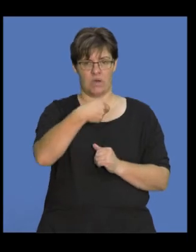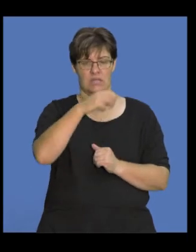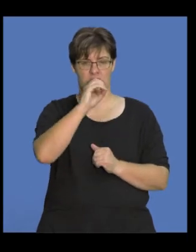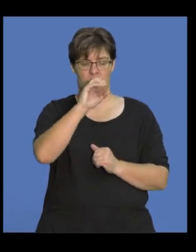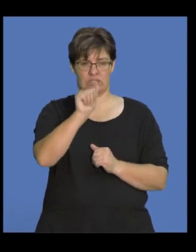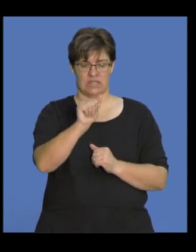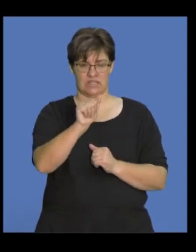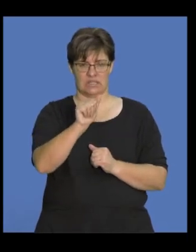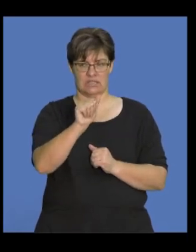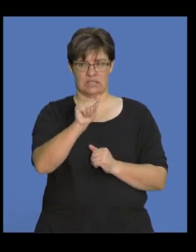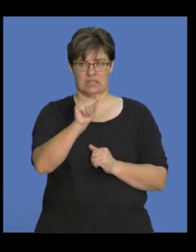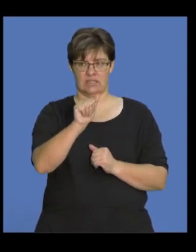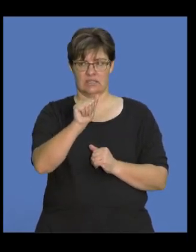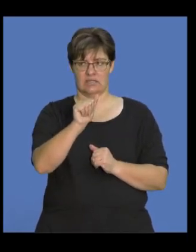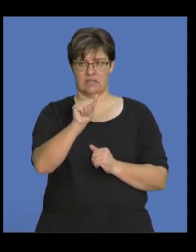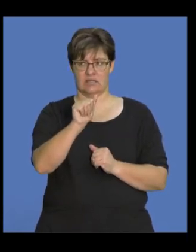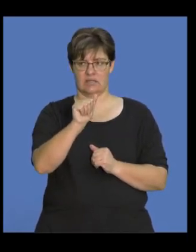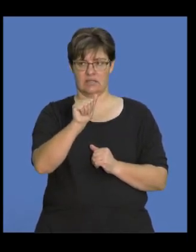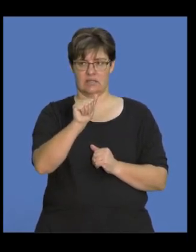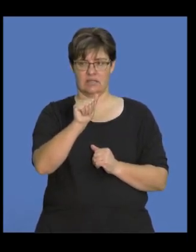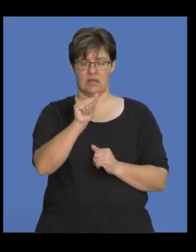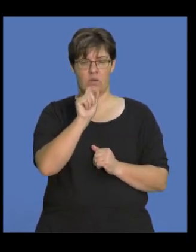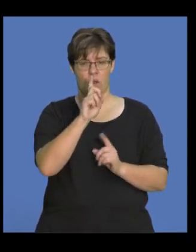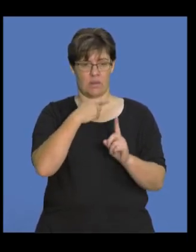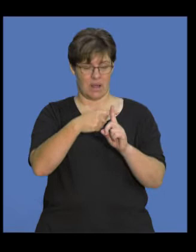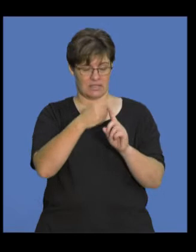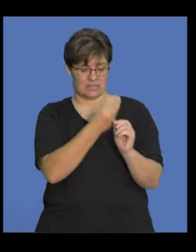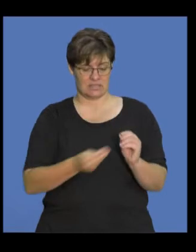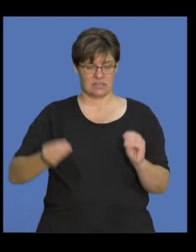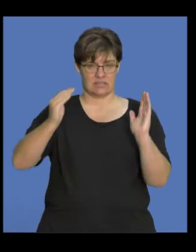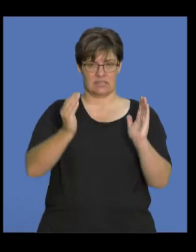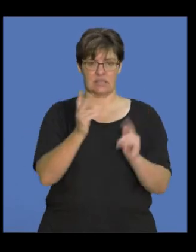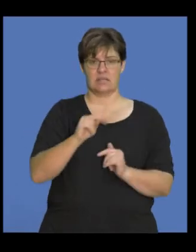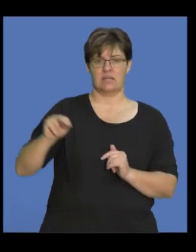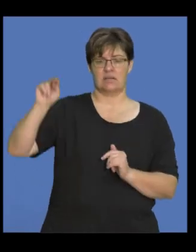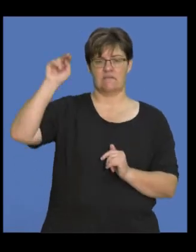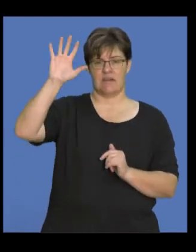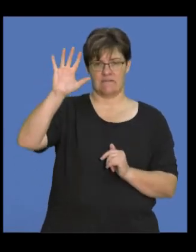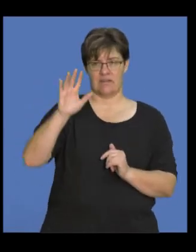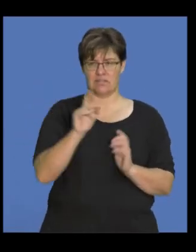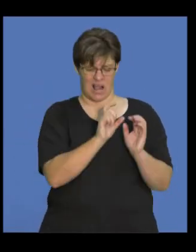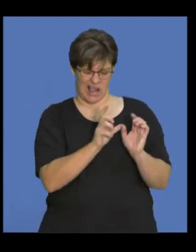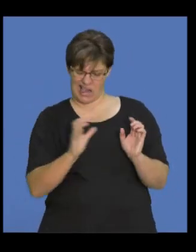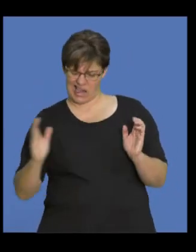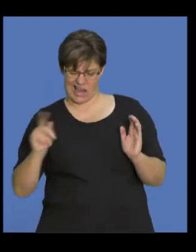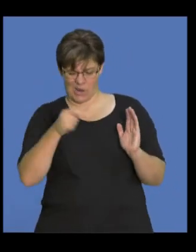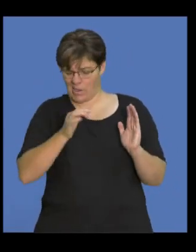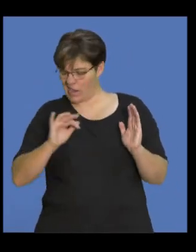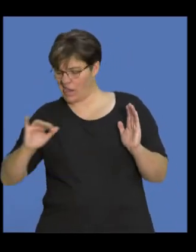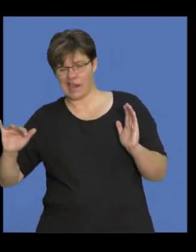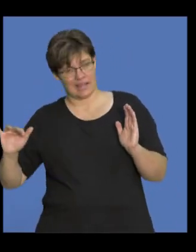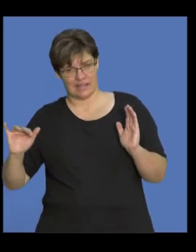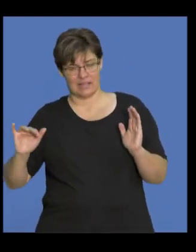0.06 to the exponent of 5, and that's a very long decimal, you see. So if you were to